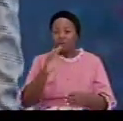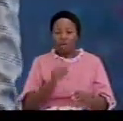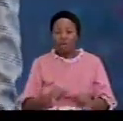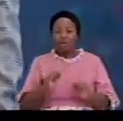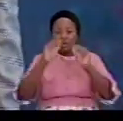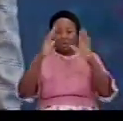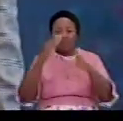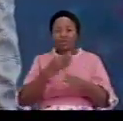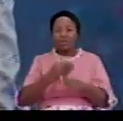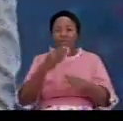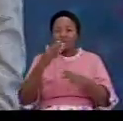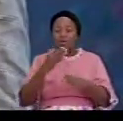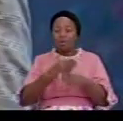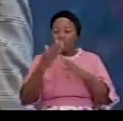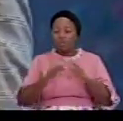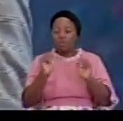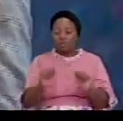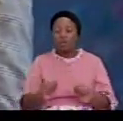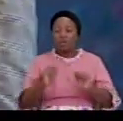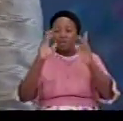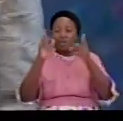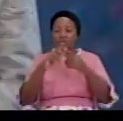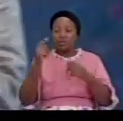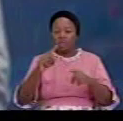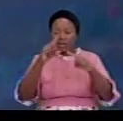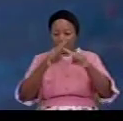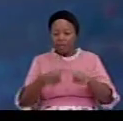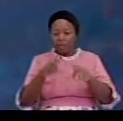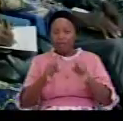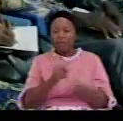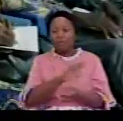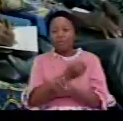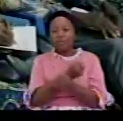the trustworthy Redeemer.